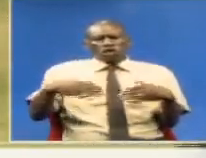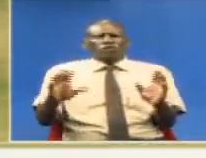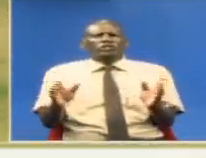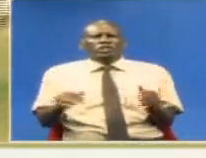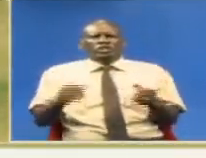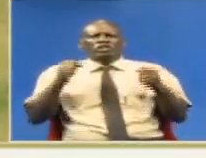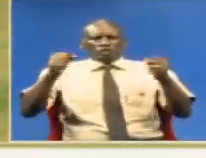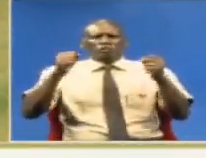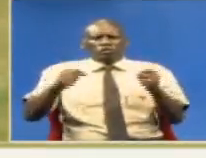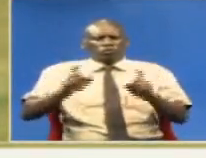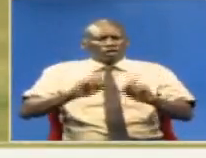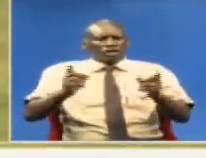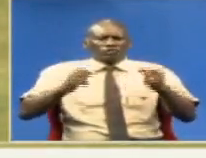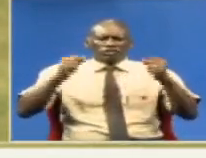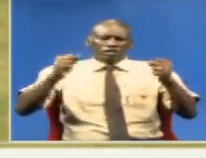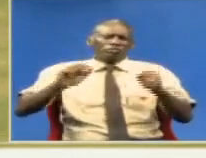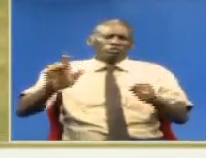championship.